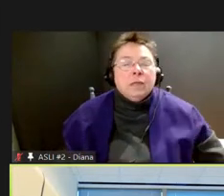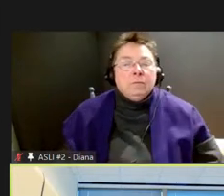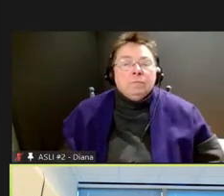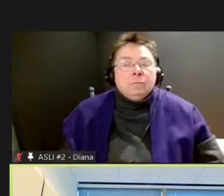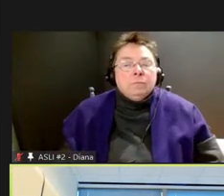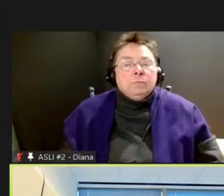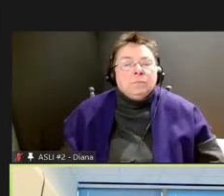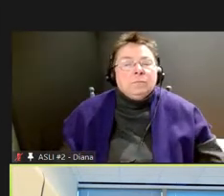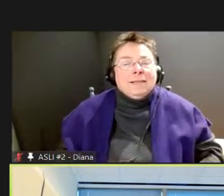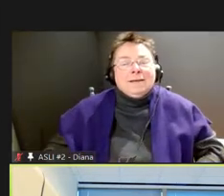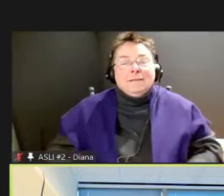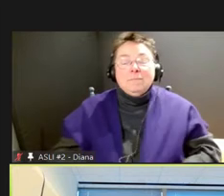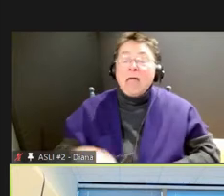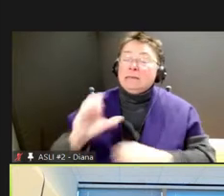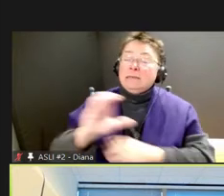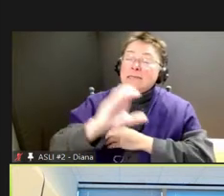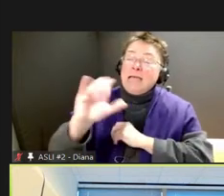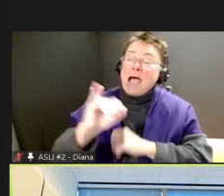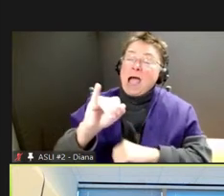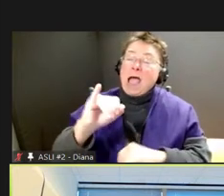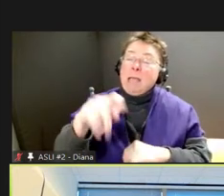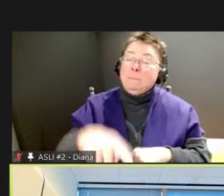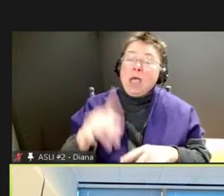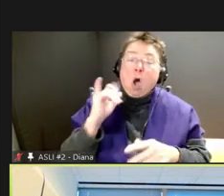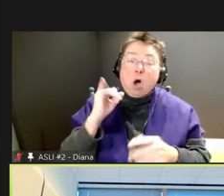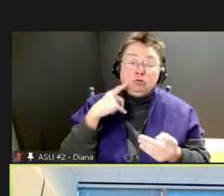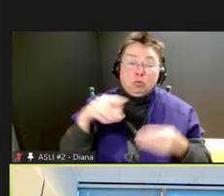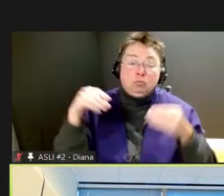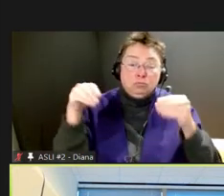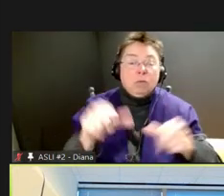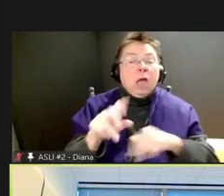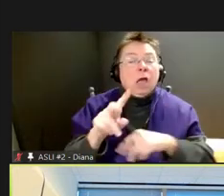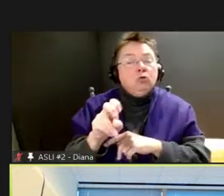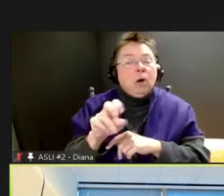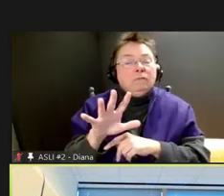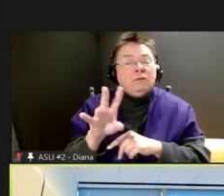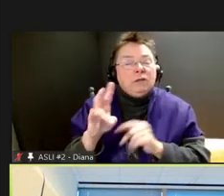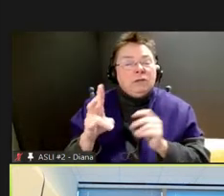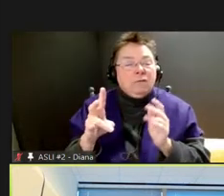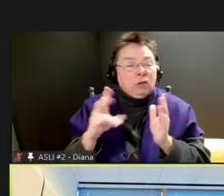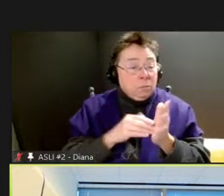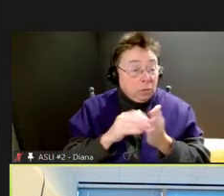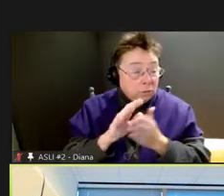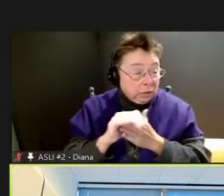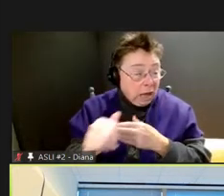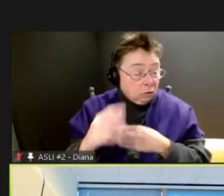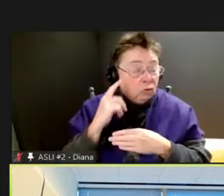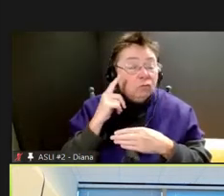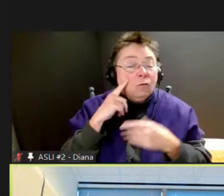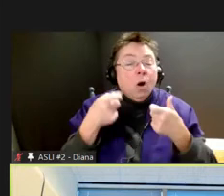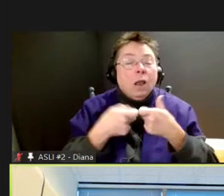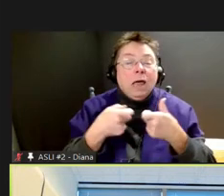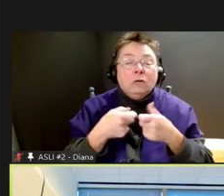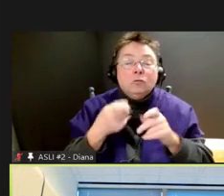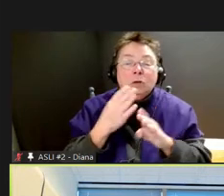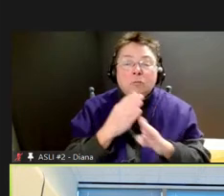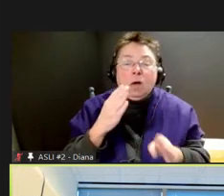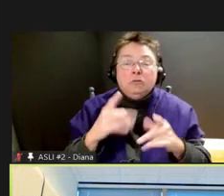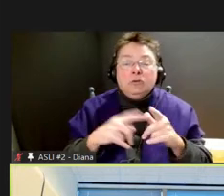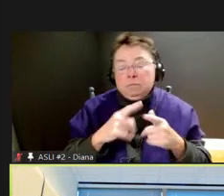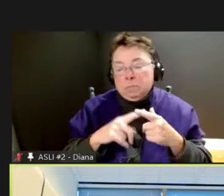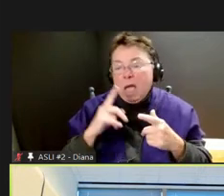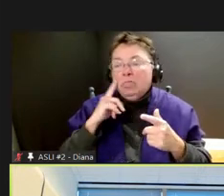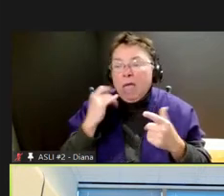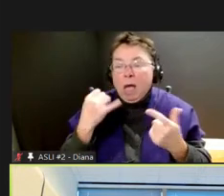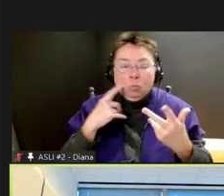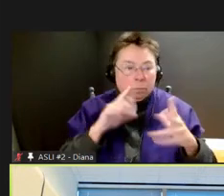The CIP includes funding of $257 million for conversion to electric buses. This will complete the funding need to